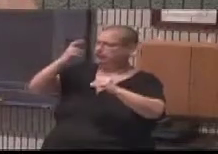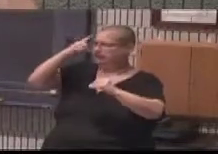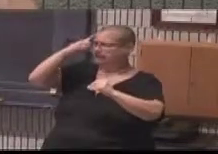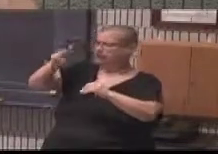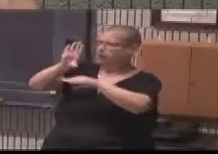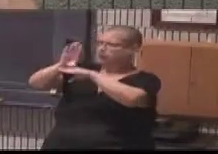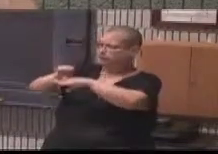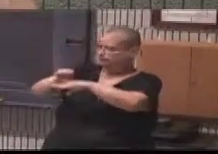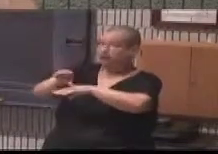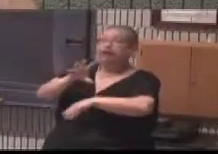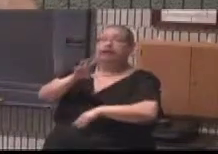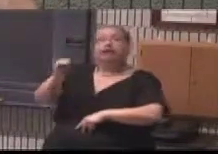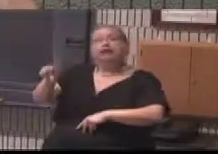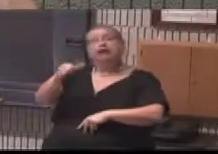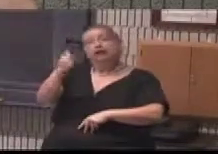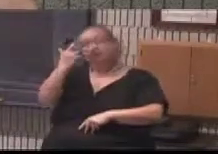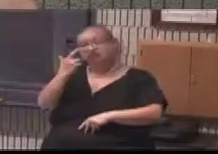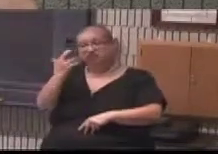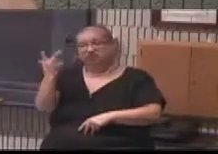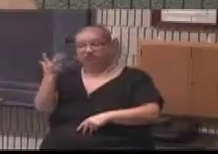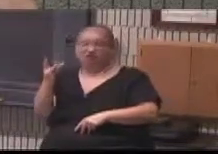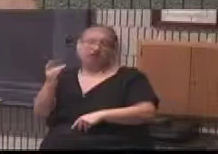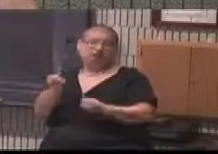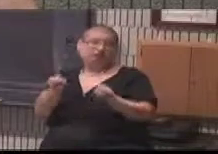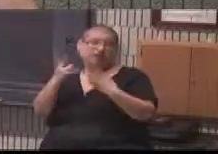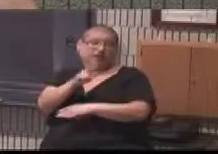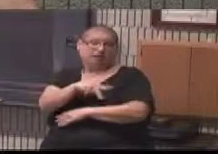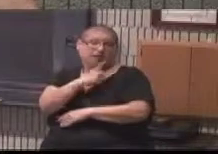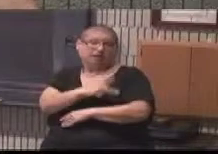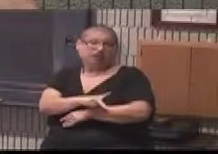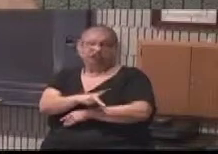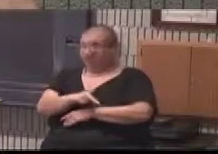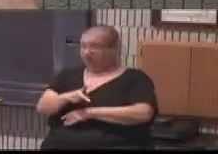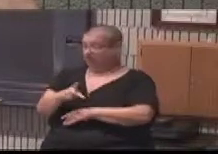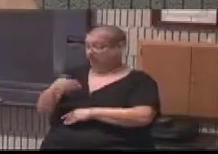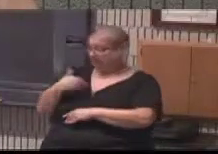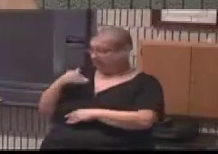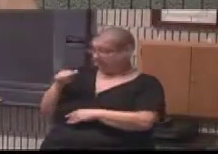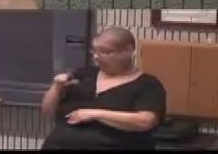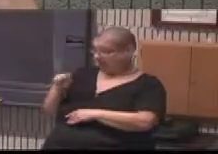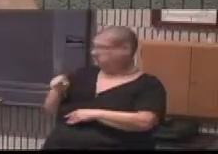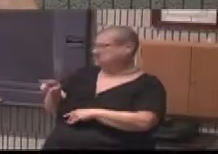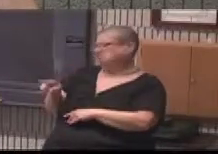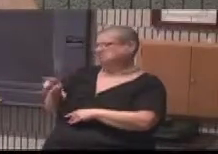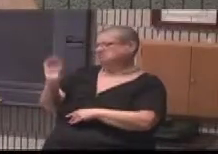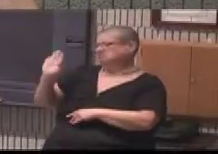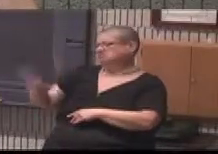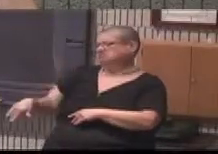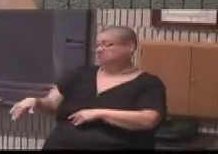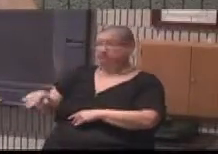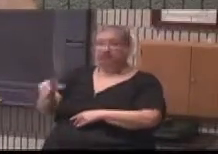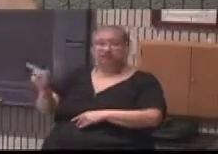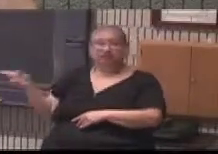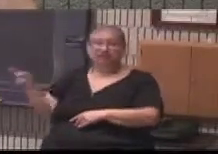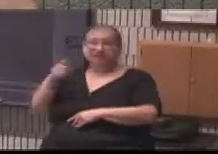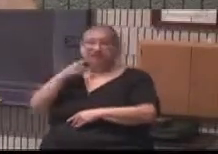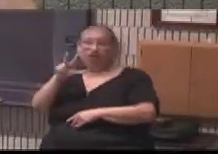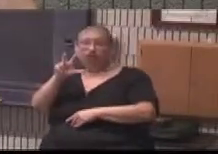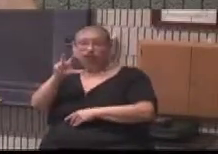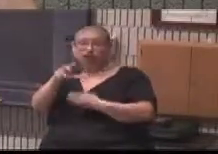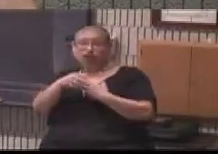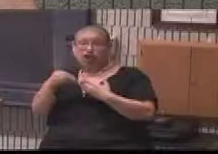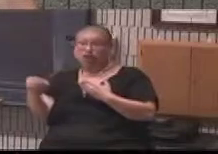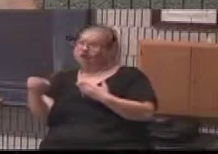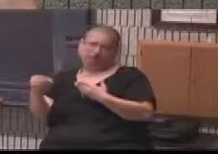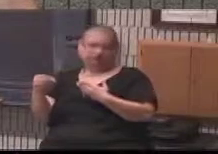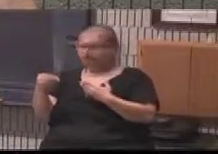and part because many patients with ALS don't choose to take this drug. I know Karen mentioned $300, but I have to tell you that for